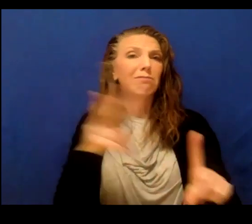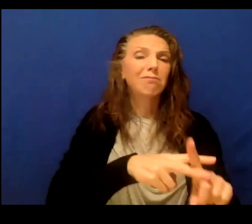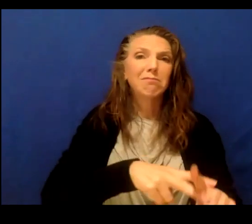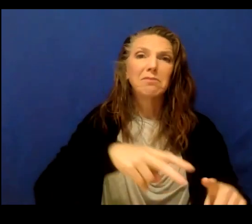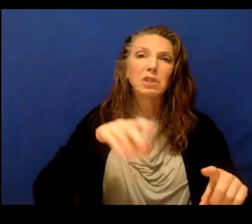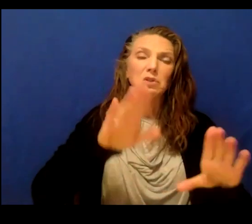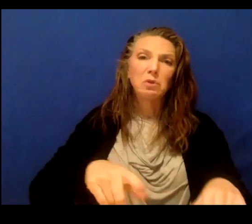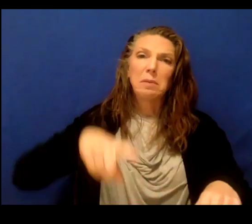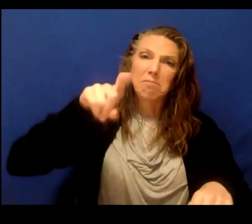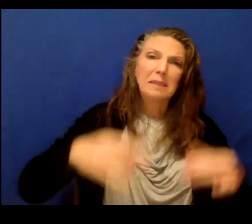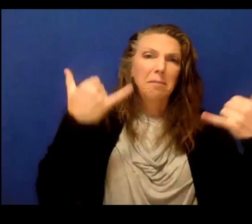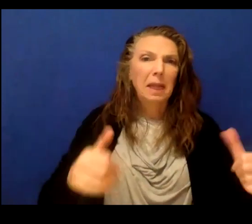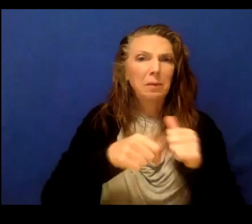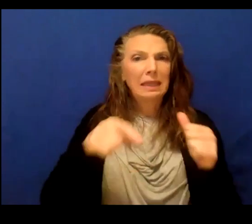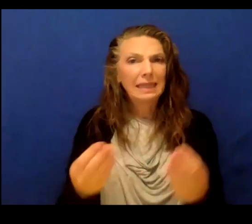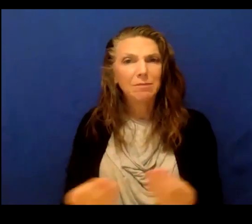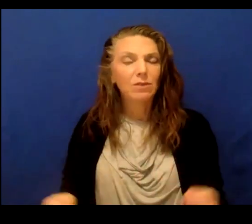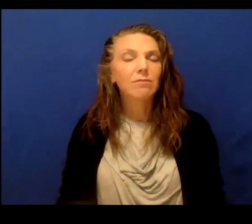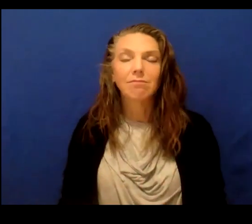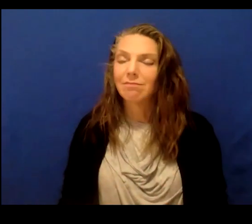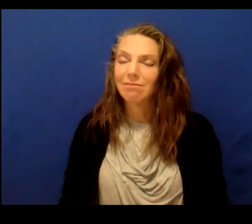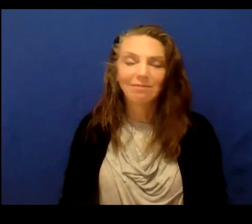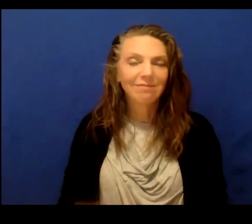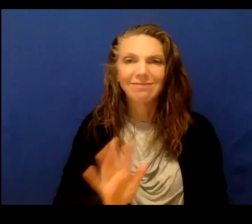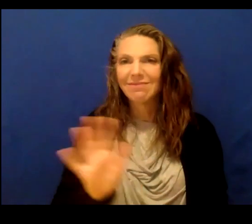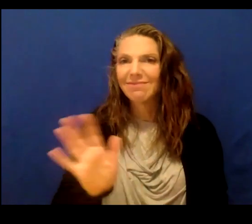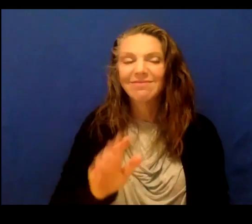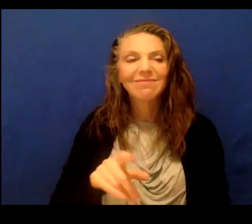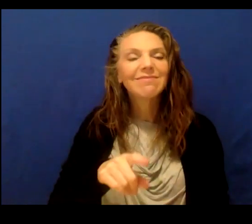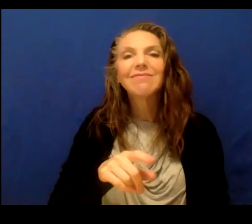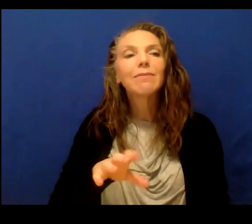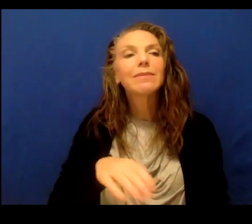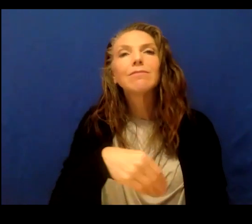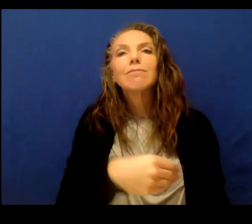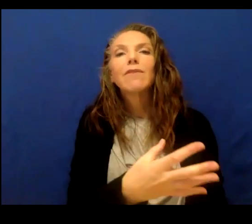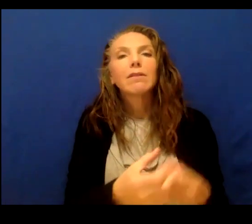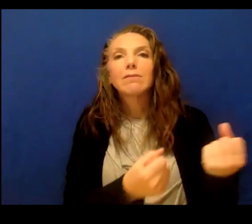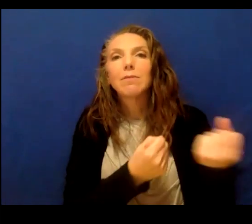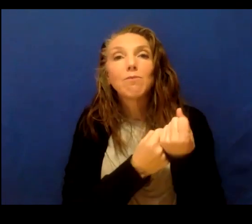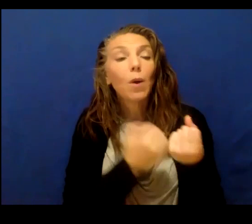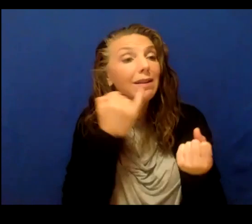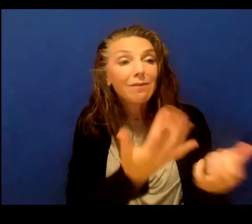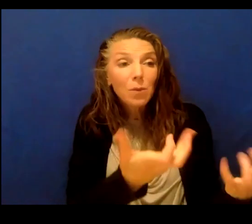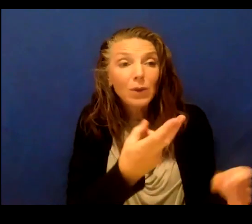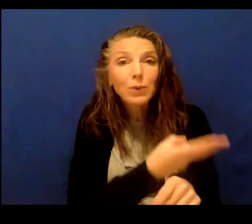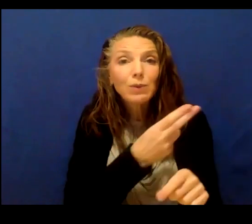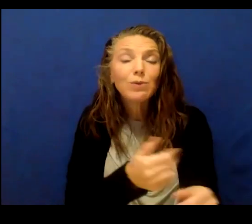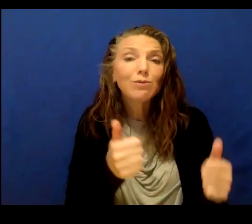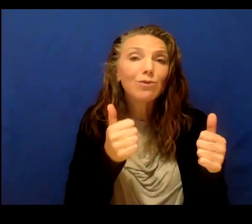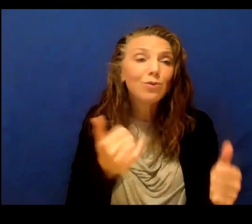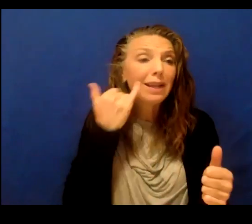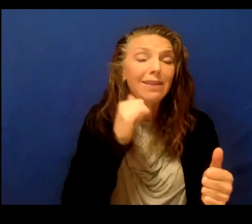must play with materials, but they are always available for them if they choose to use them.